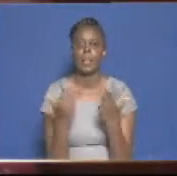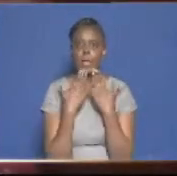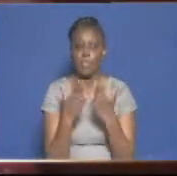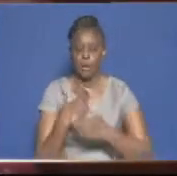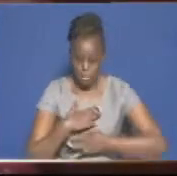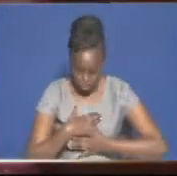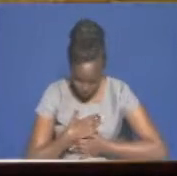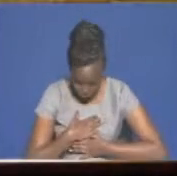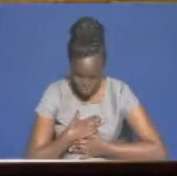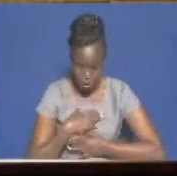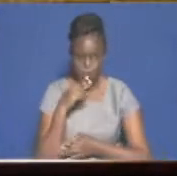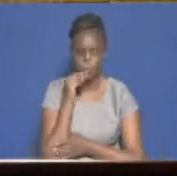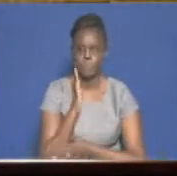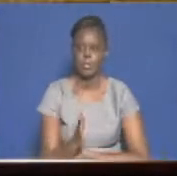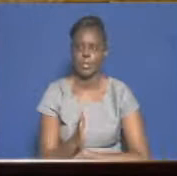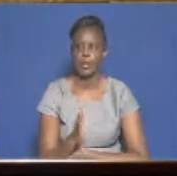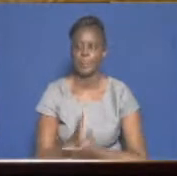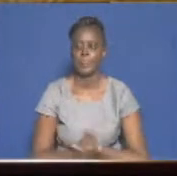Speaker.